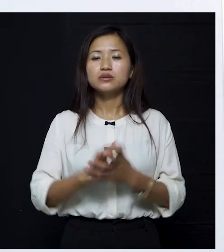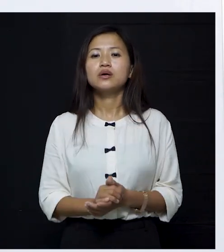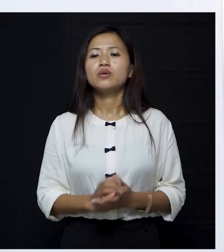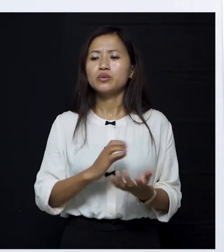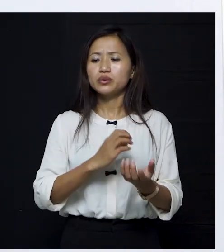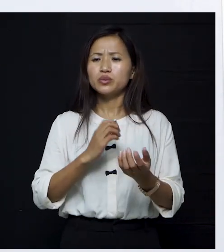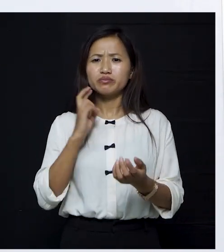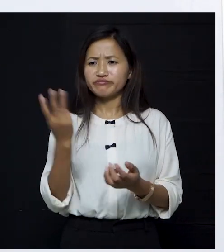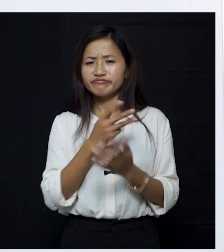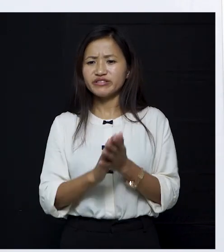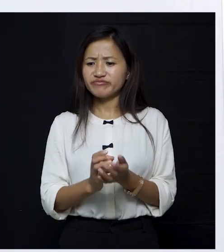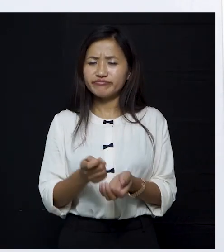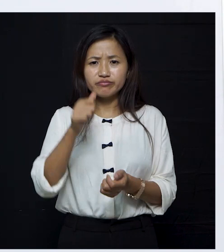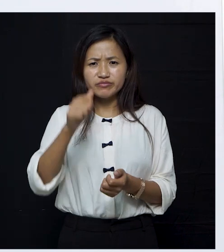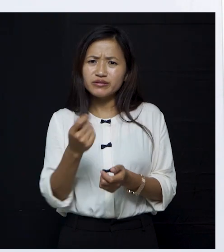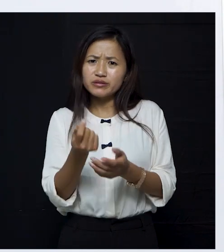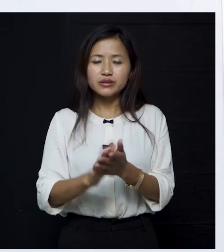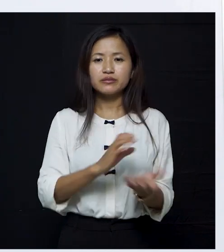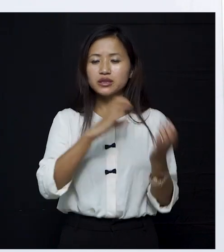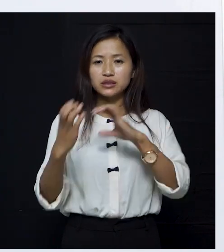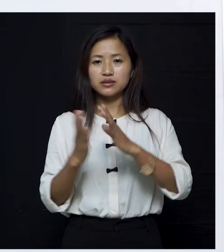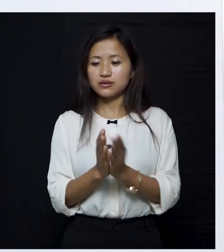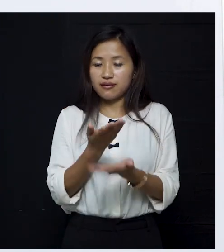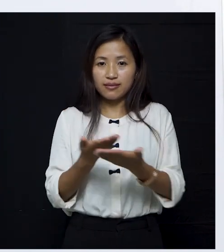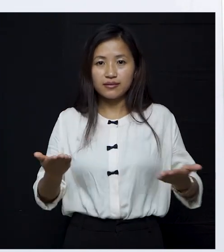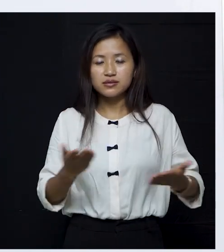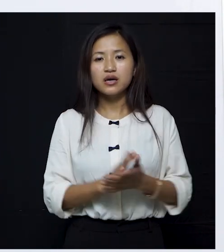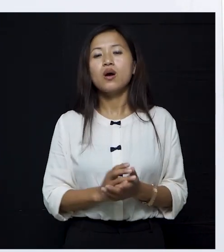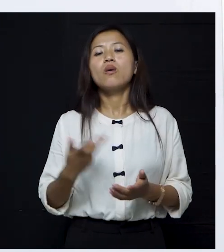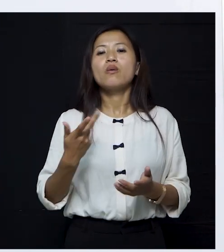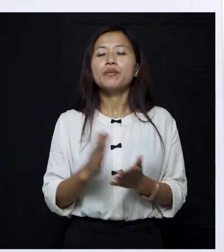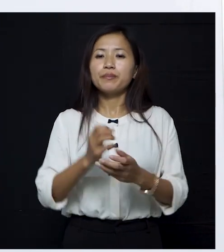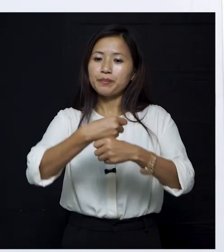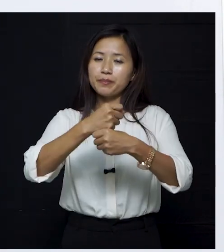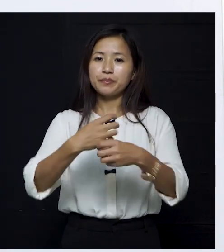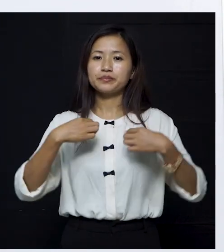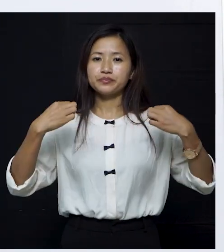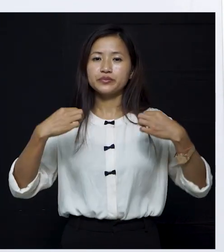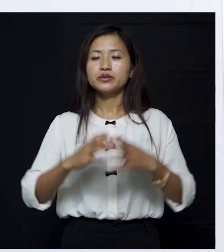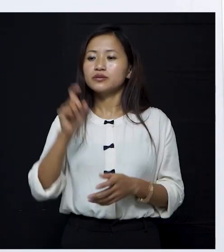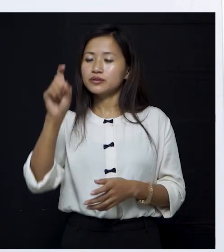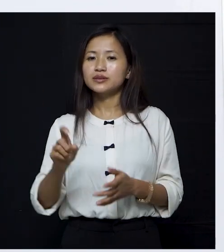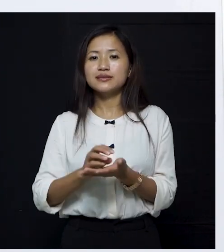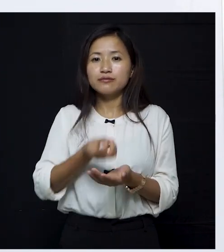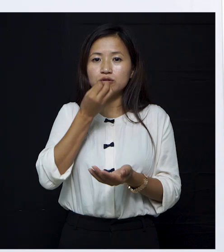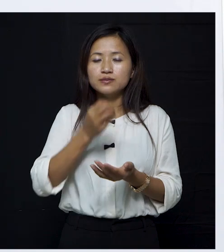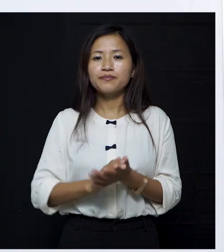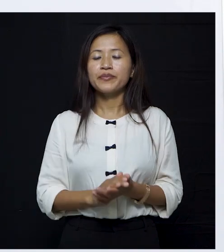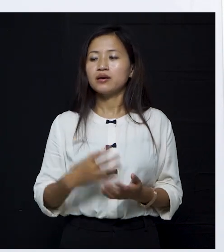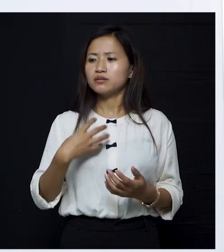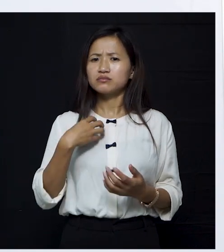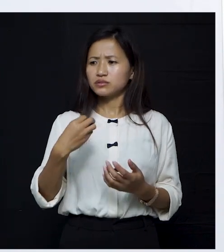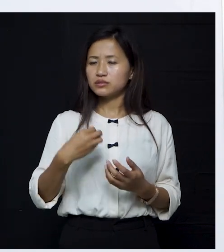we can just exchange our products. So the person who is manufacturing the clothes, since he needs food, he will take